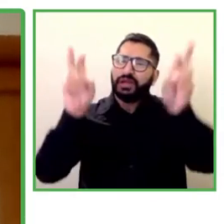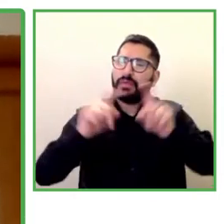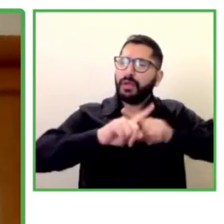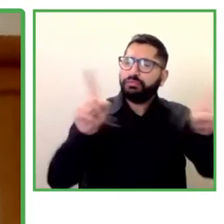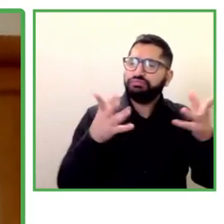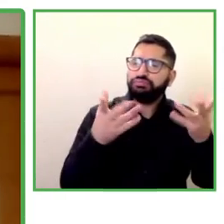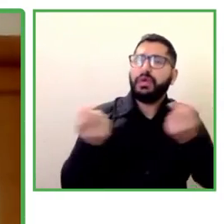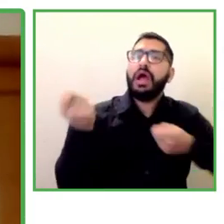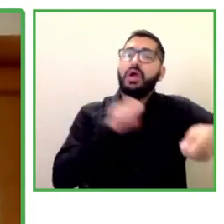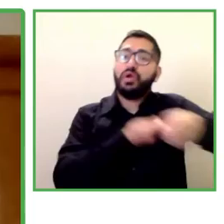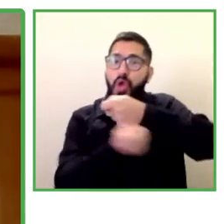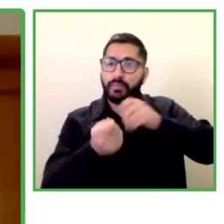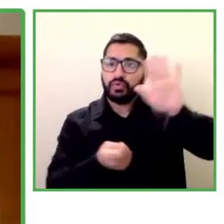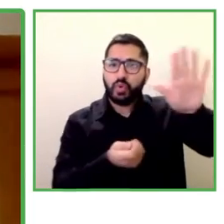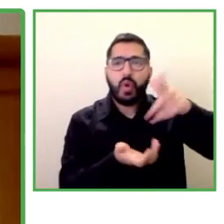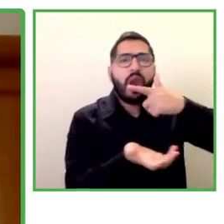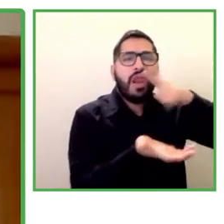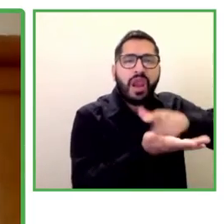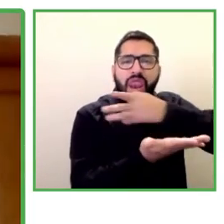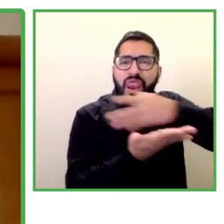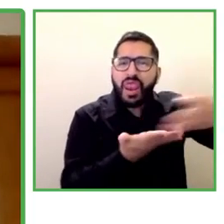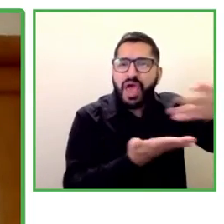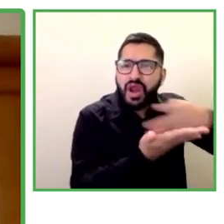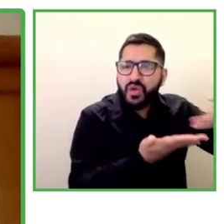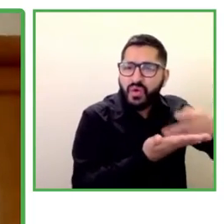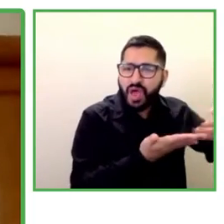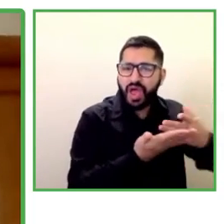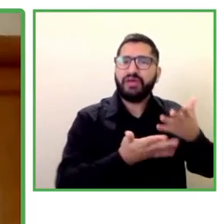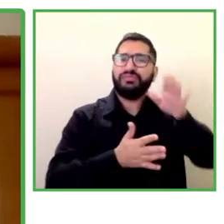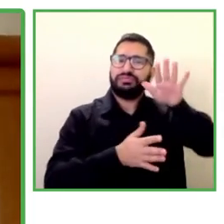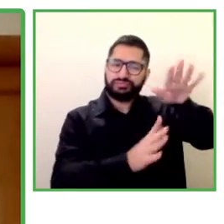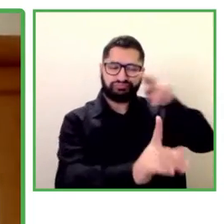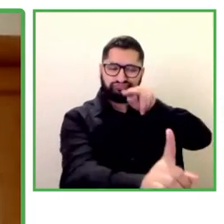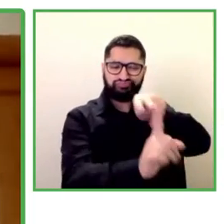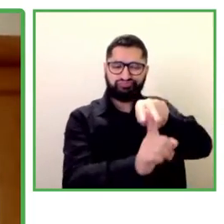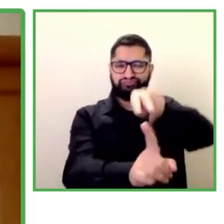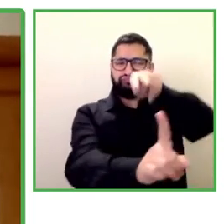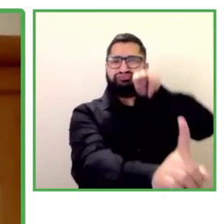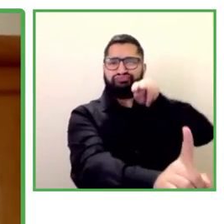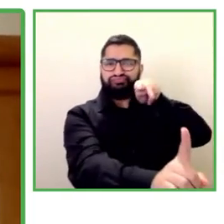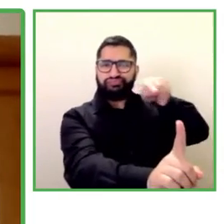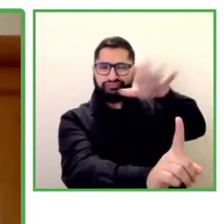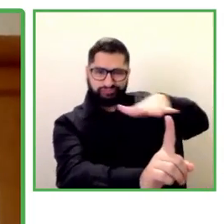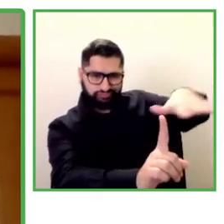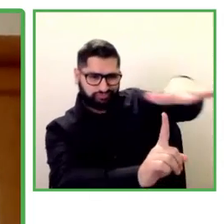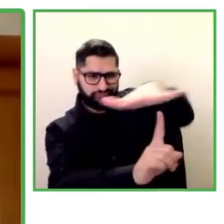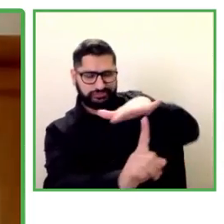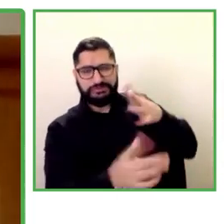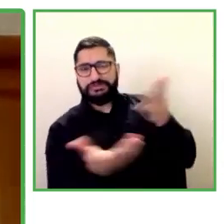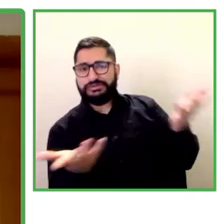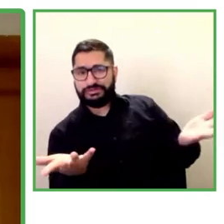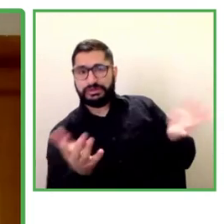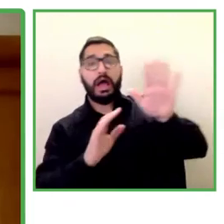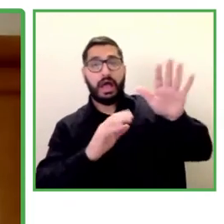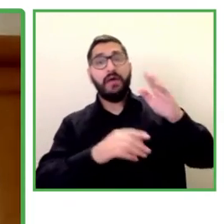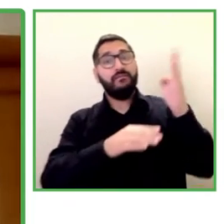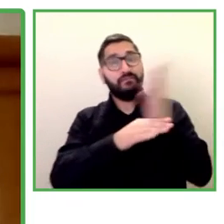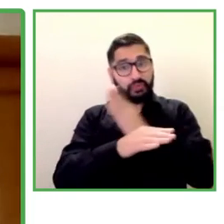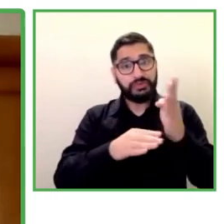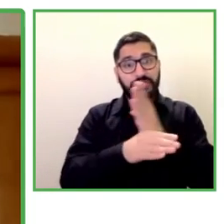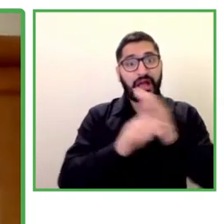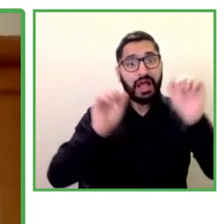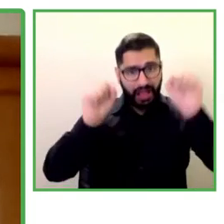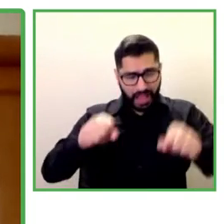with the language that we had been using up to now, this view of charity, this view of companies having to do